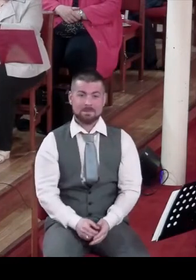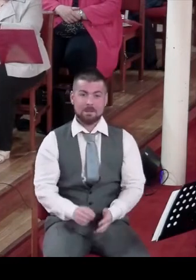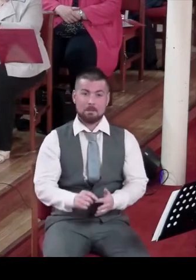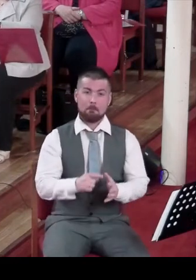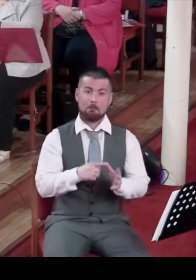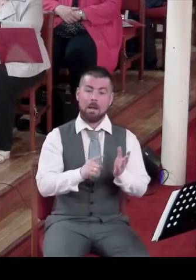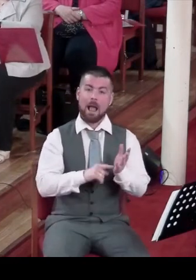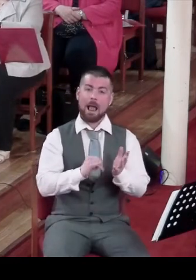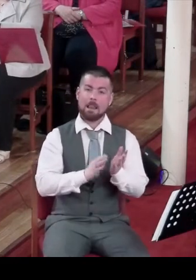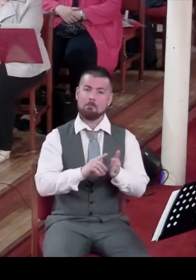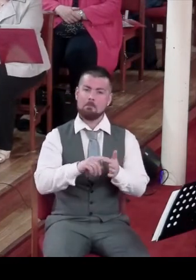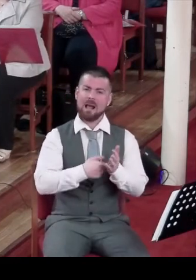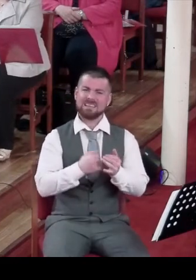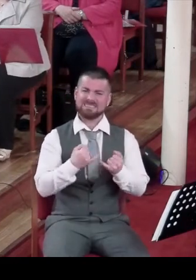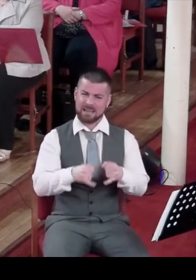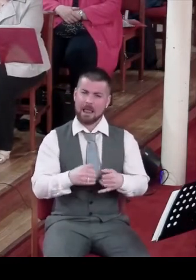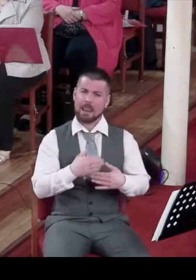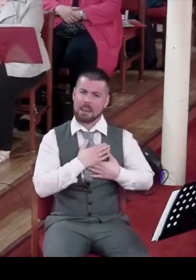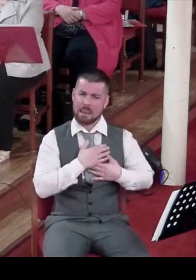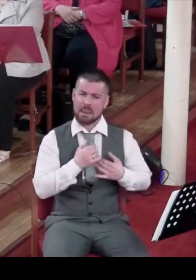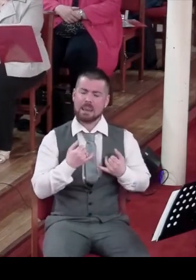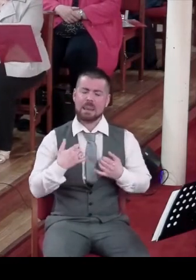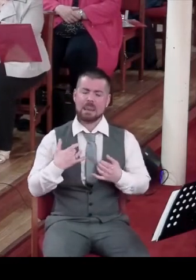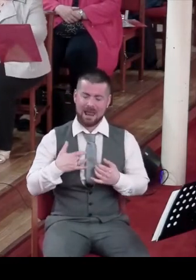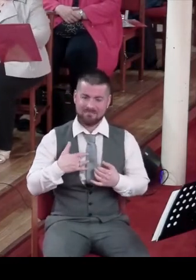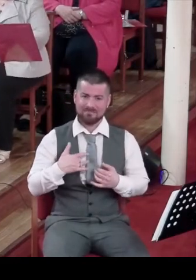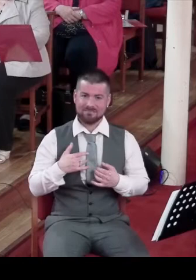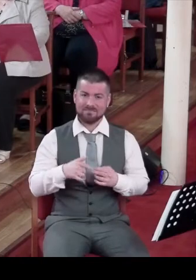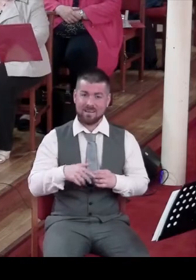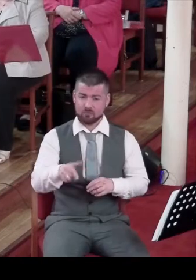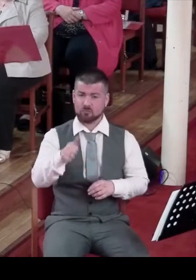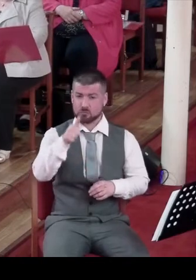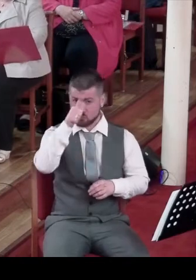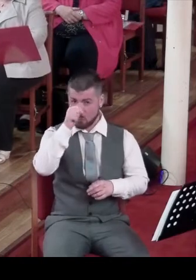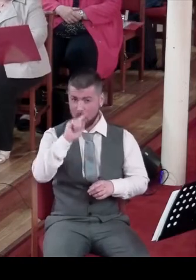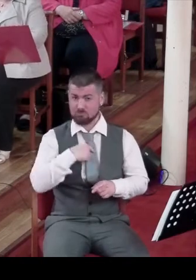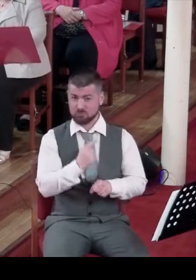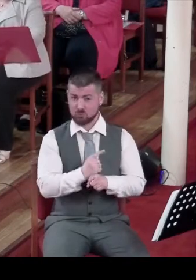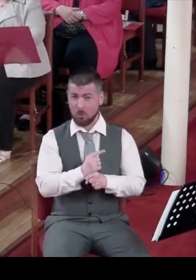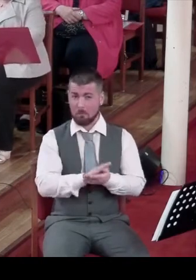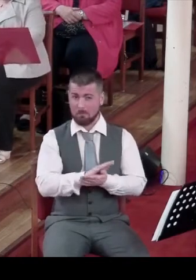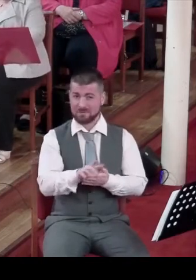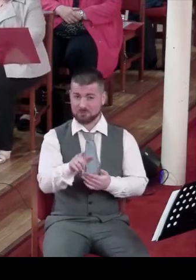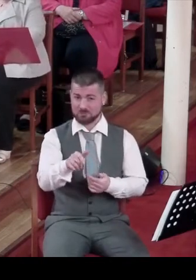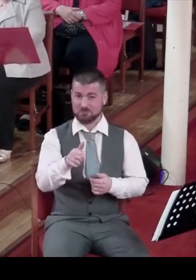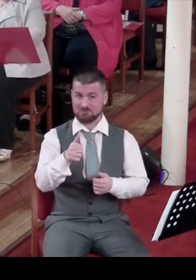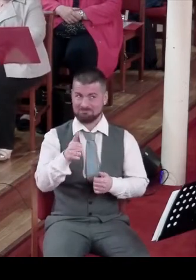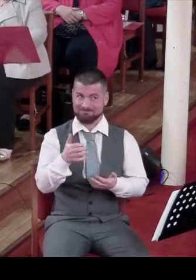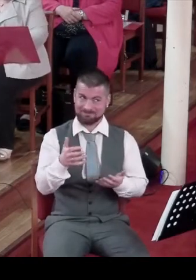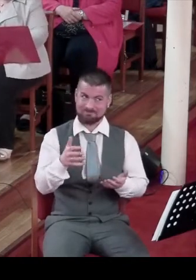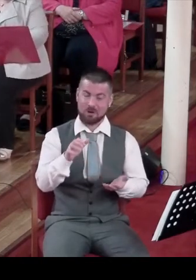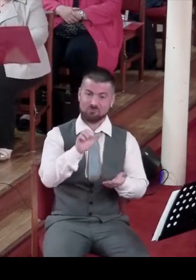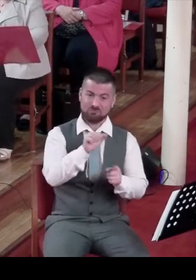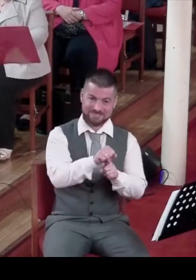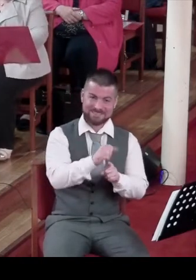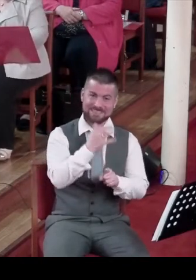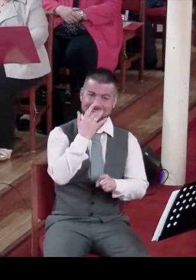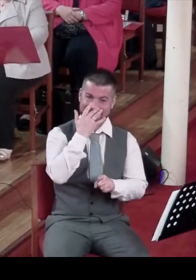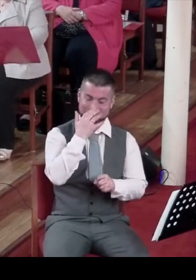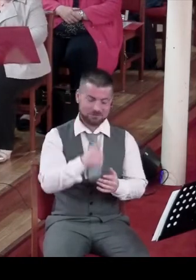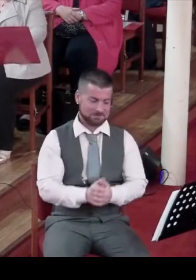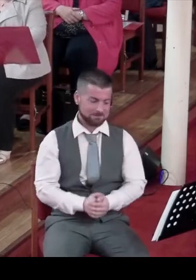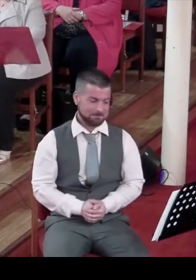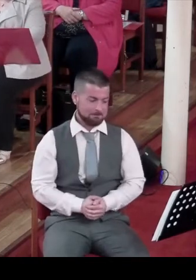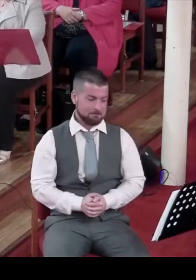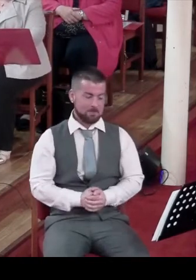live. And if you know who I'm talking about, then you must be a certain age. Well done, Eric. That was brilliant. Great. And he's